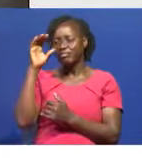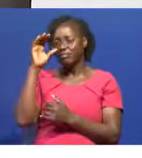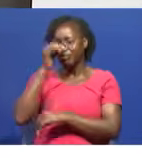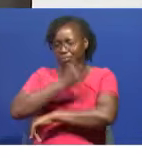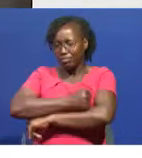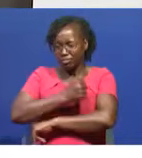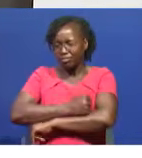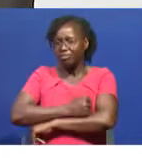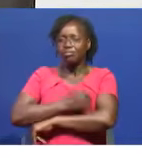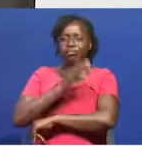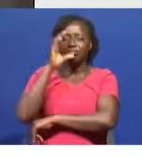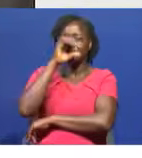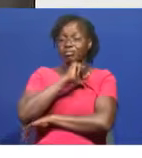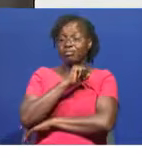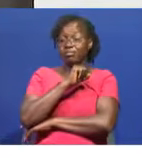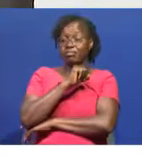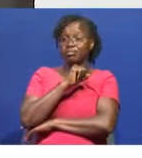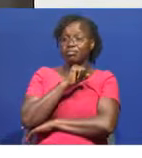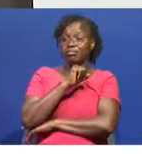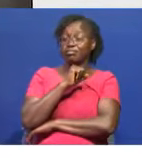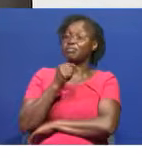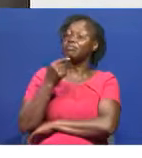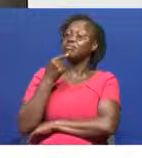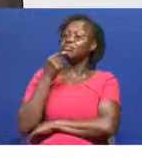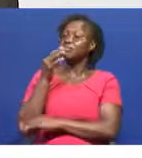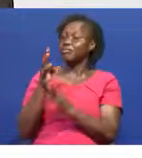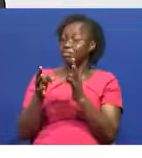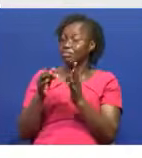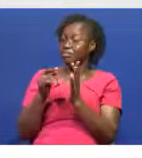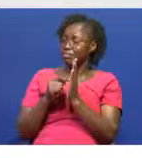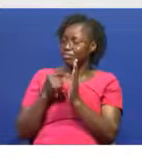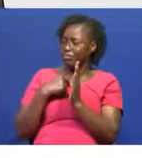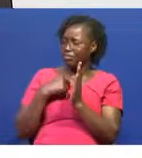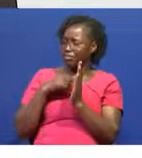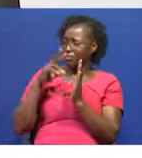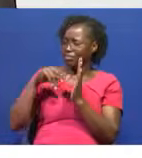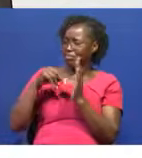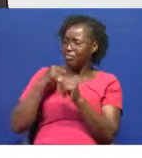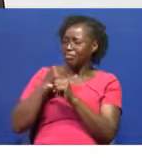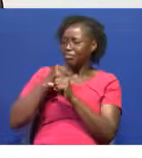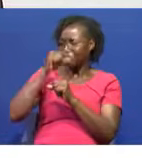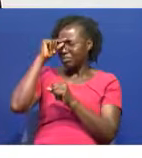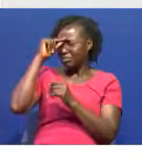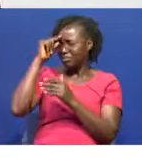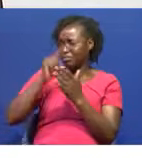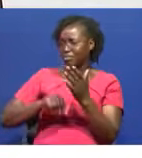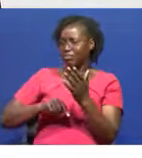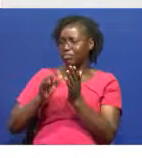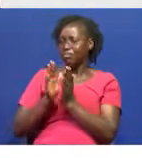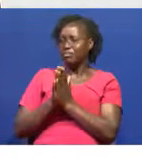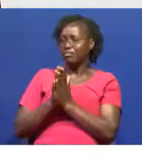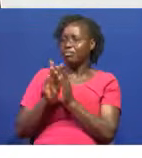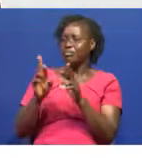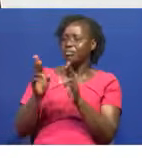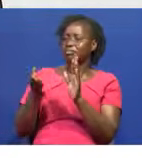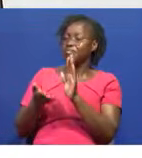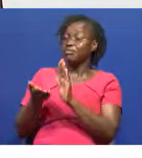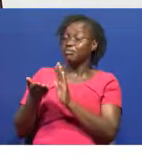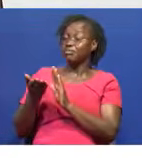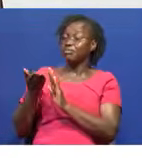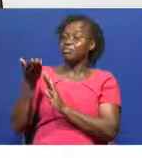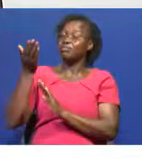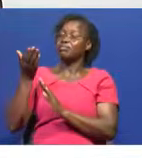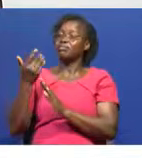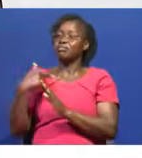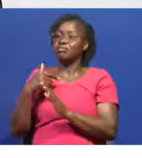And I'm glad the issues, like I said, if I were to go through what the government is doing and what it has done, and still room for improvement, is that